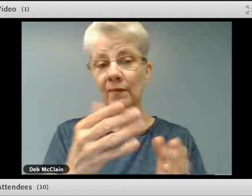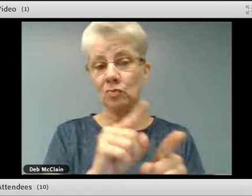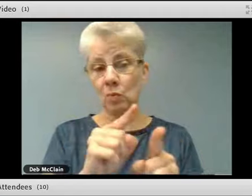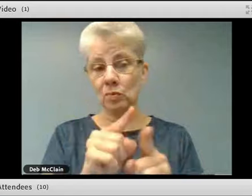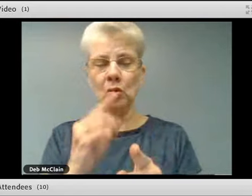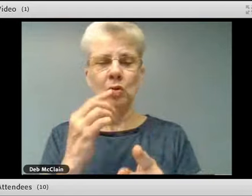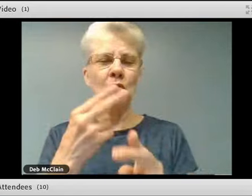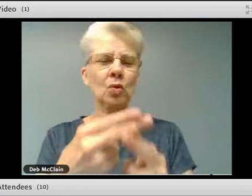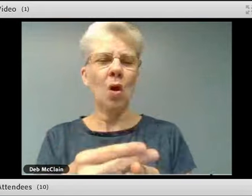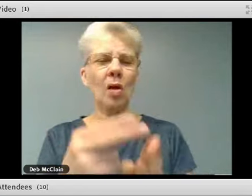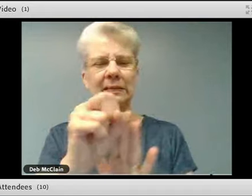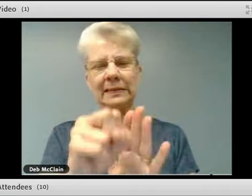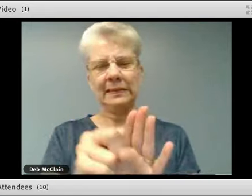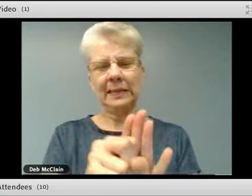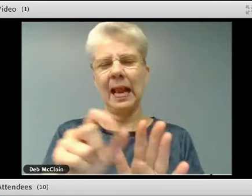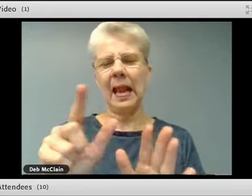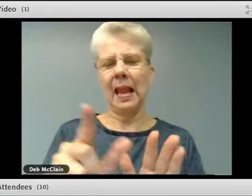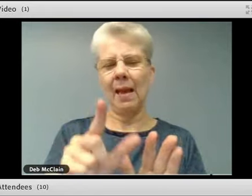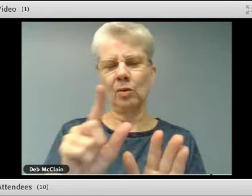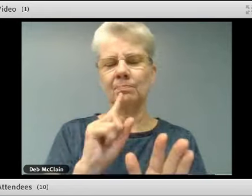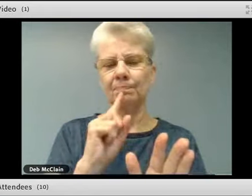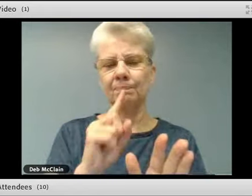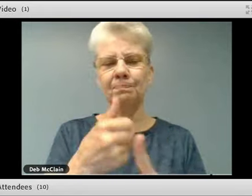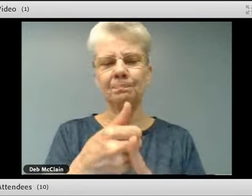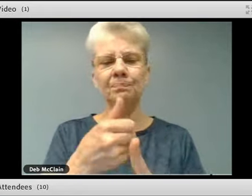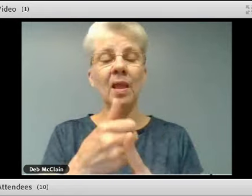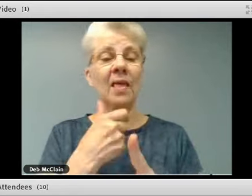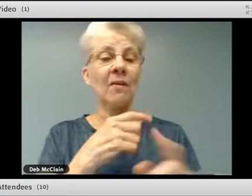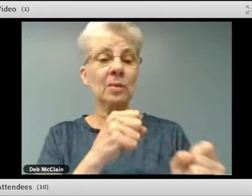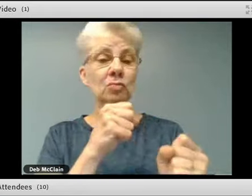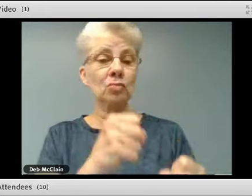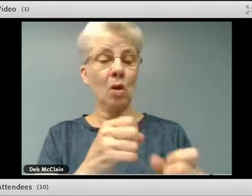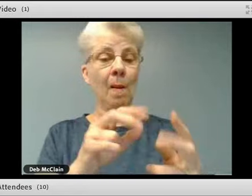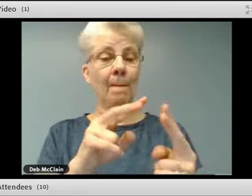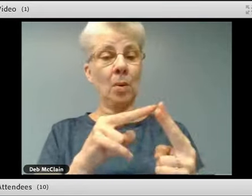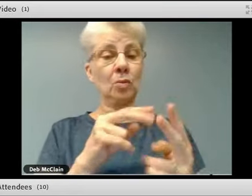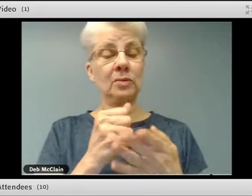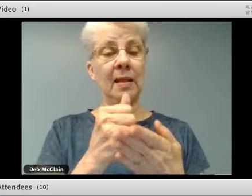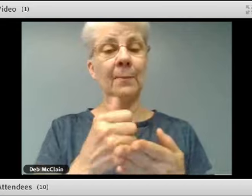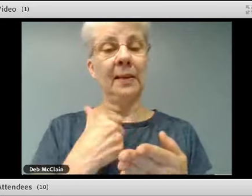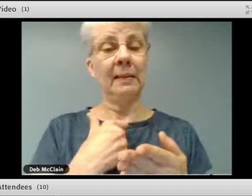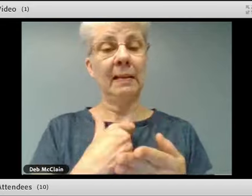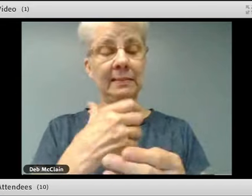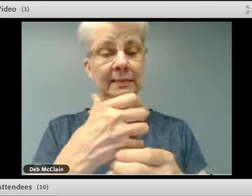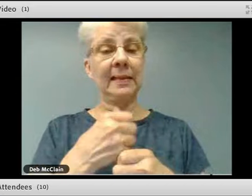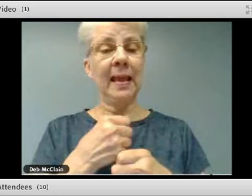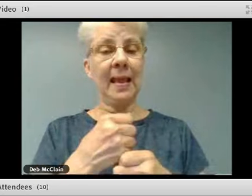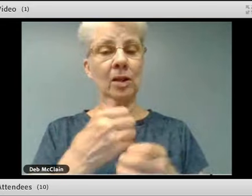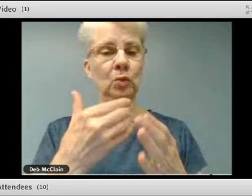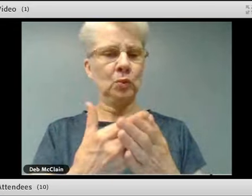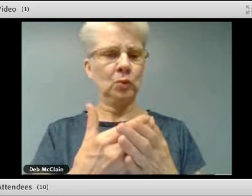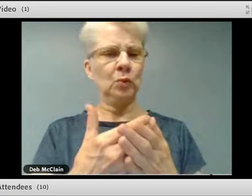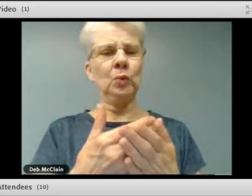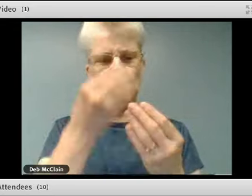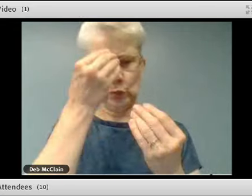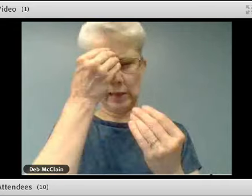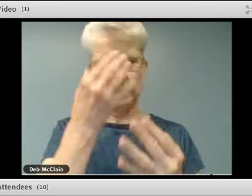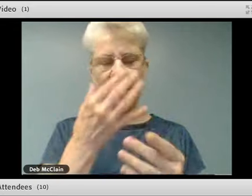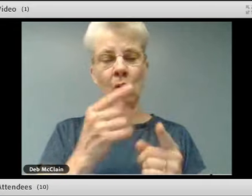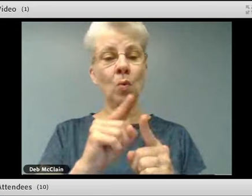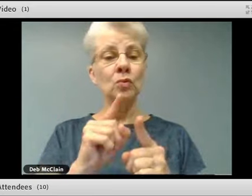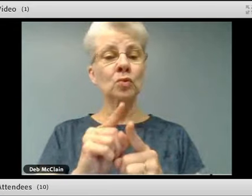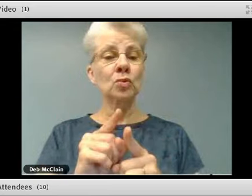Library, and they have been strong partners in helping us to get new content, as well as sharing